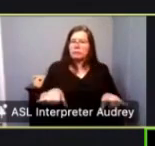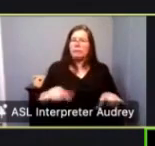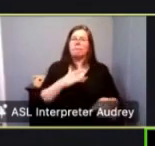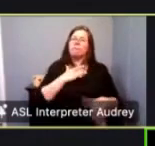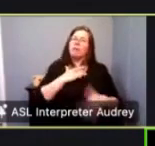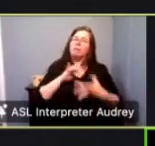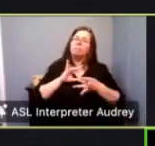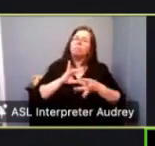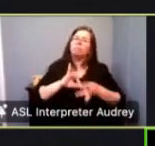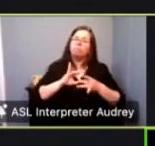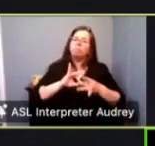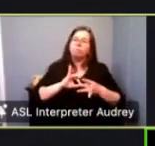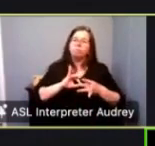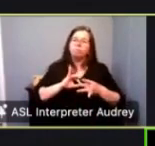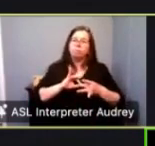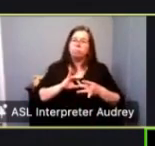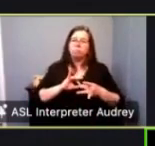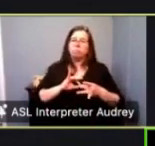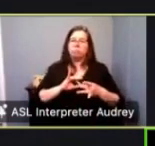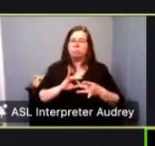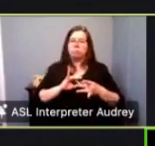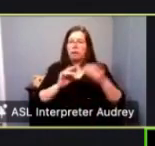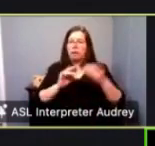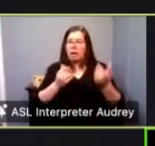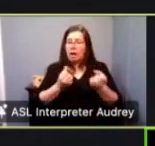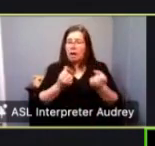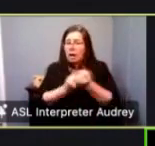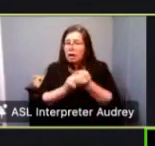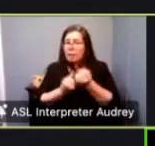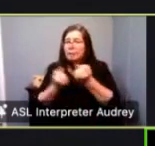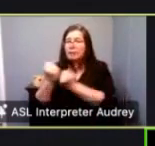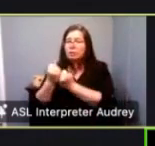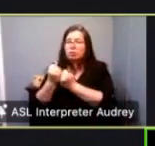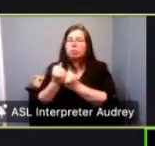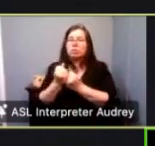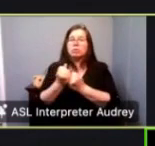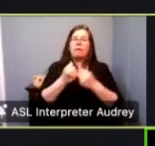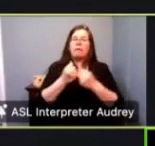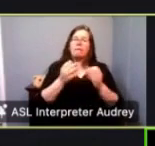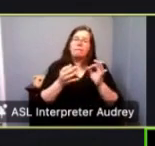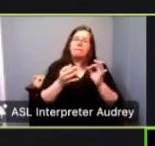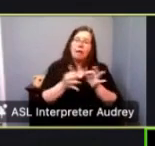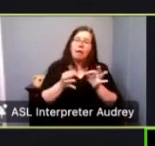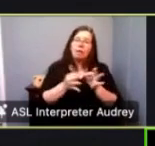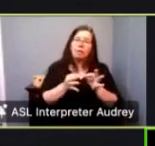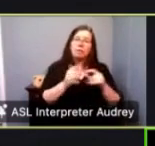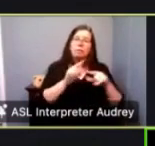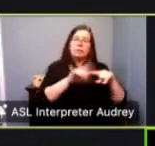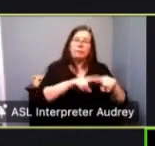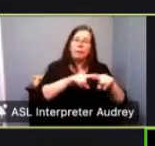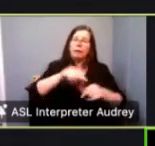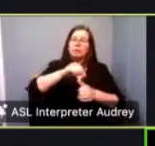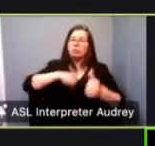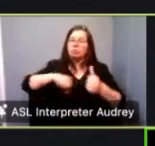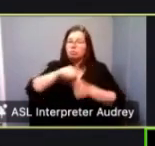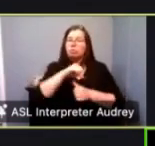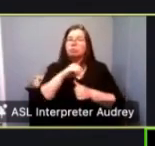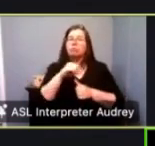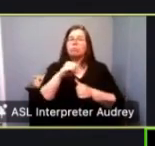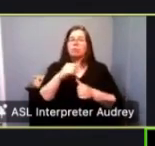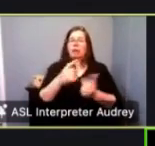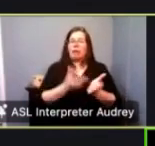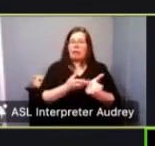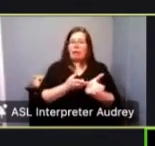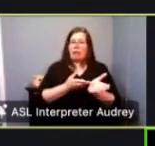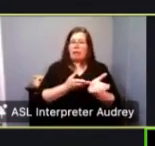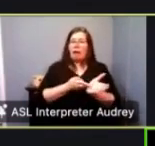of belonging, accommodations, value of interdependence, a life of honesty, and being whole, your